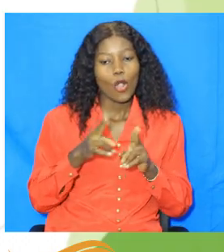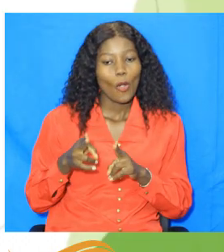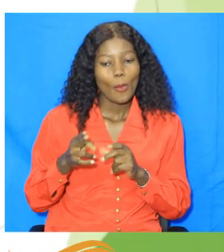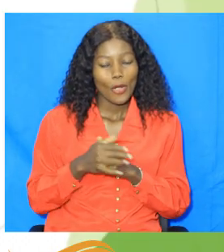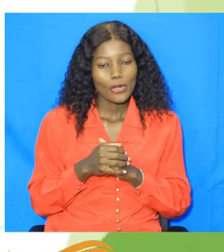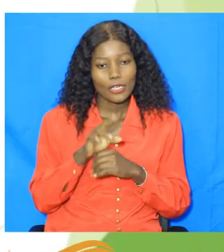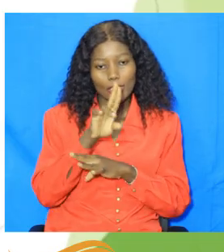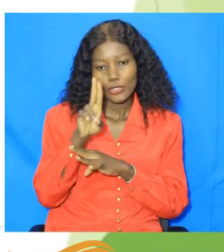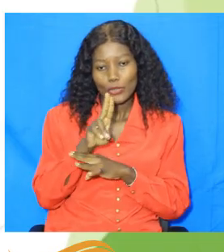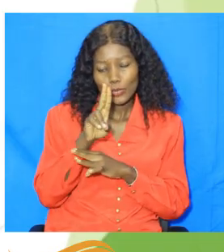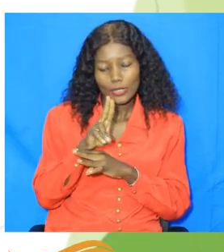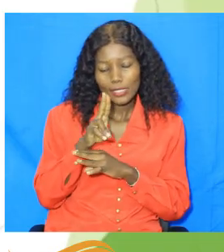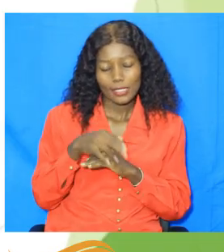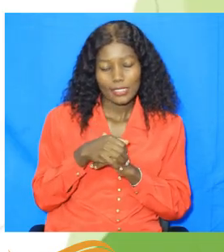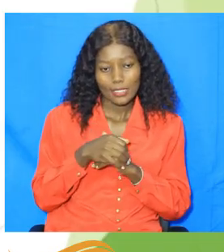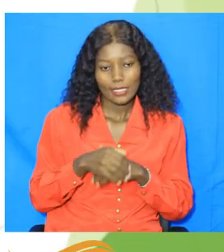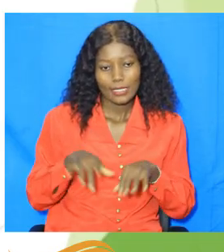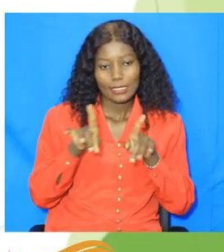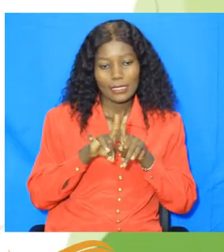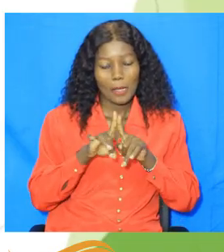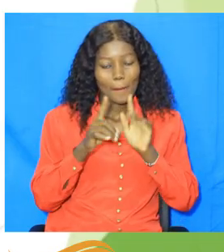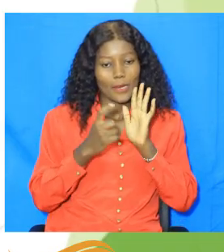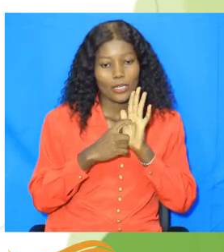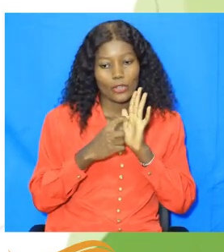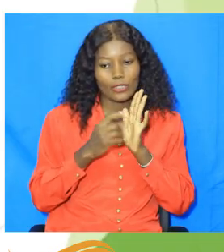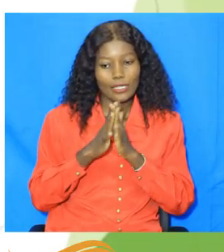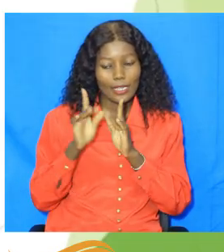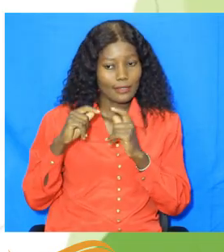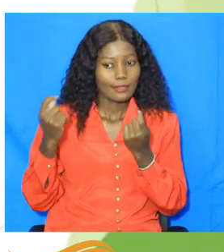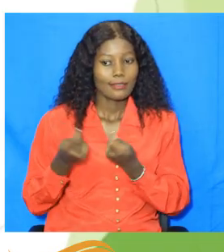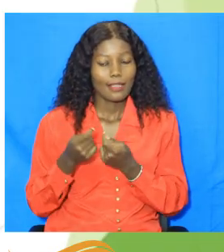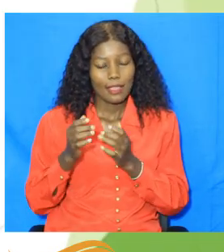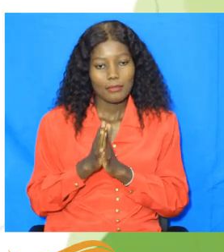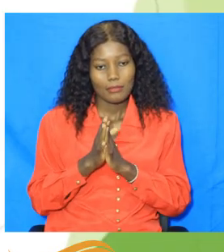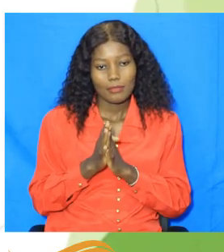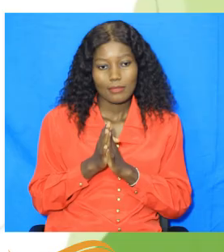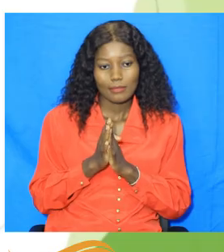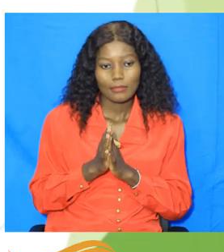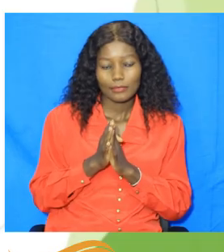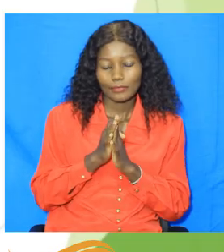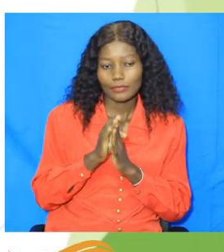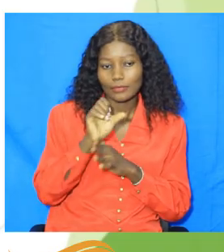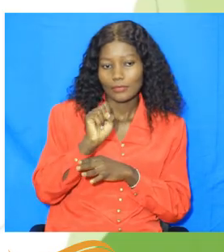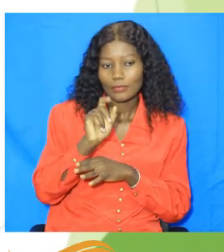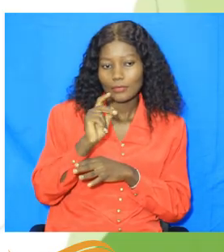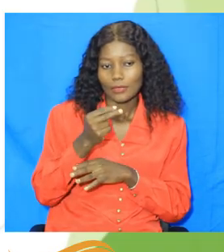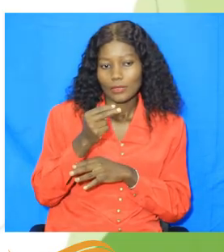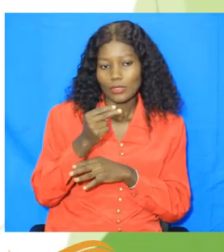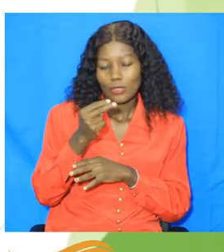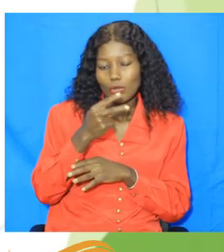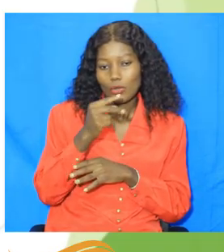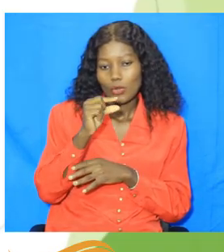commonly used and recognized styles in karate are Shotokan,